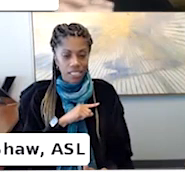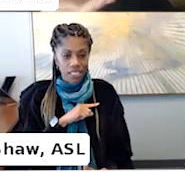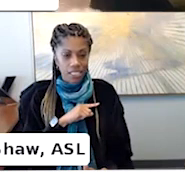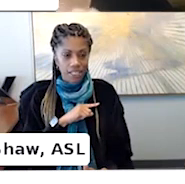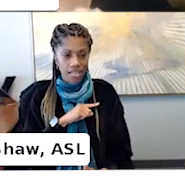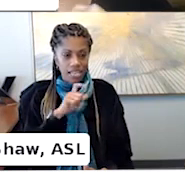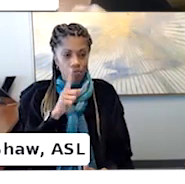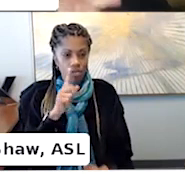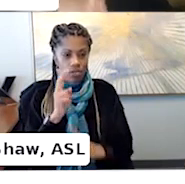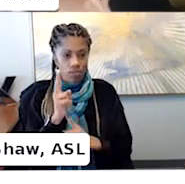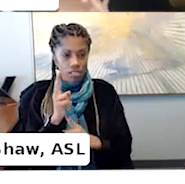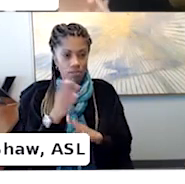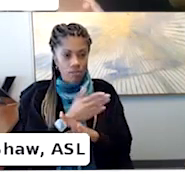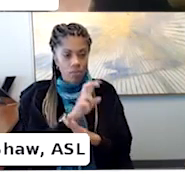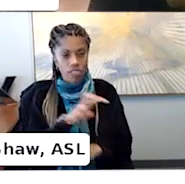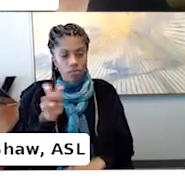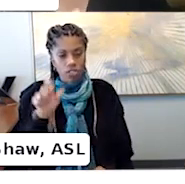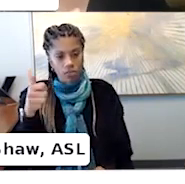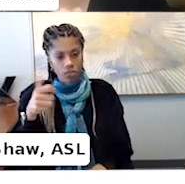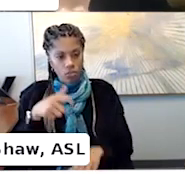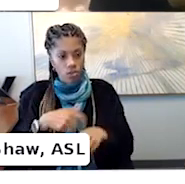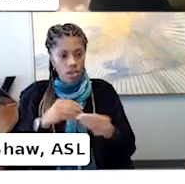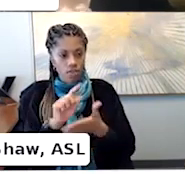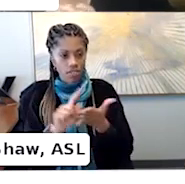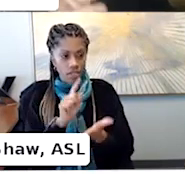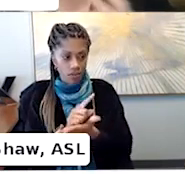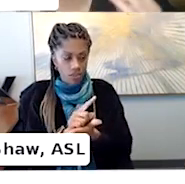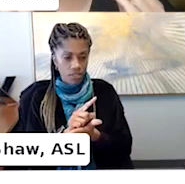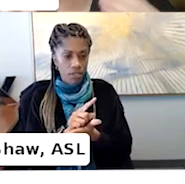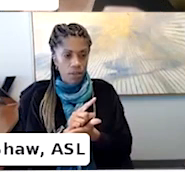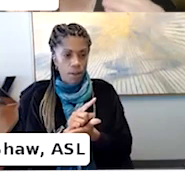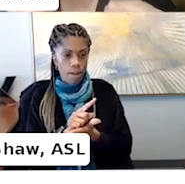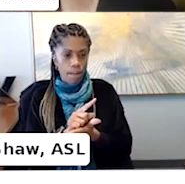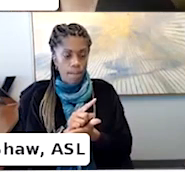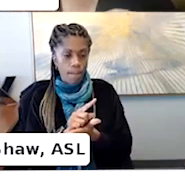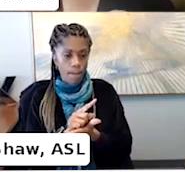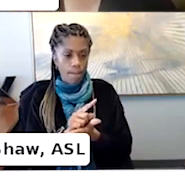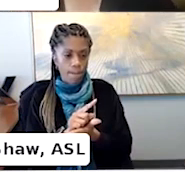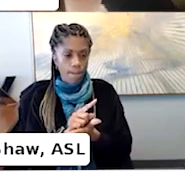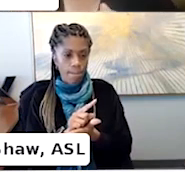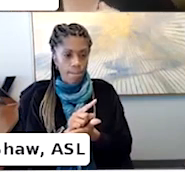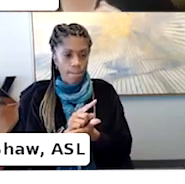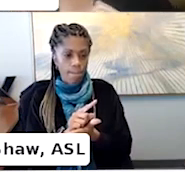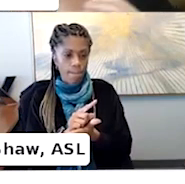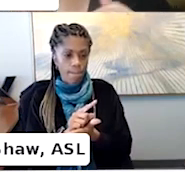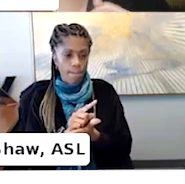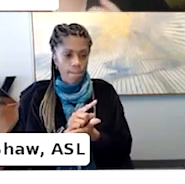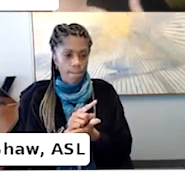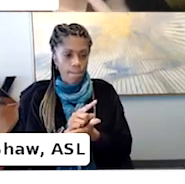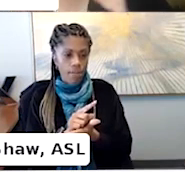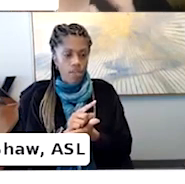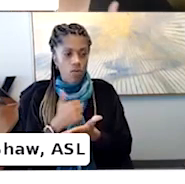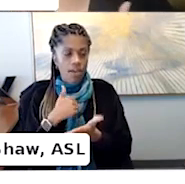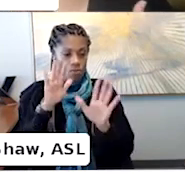here before we switch over into office hours. You all have really wonderful questions